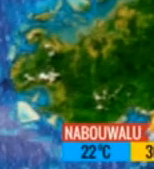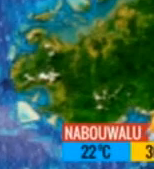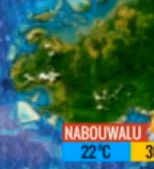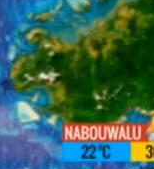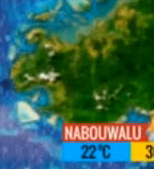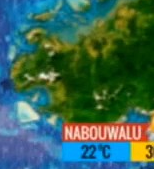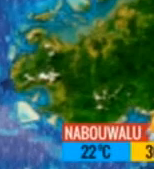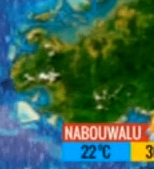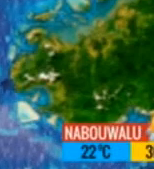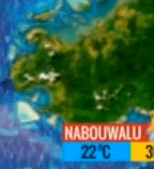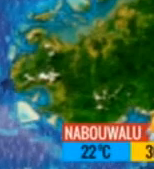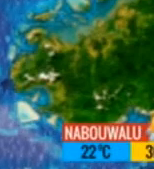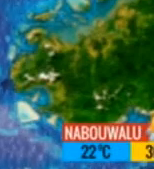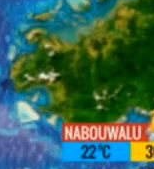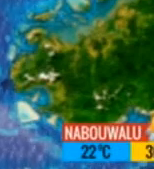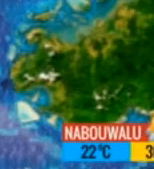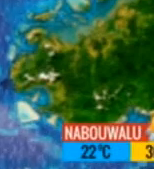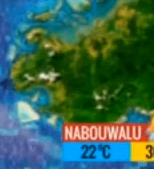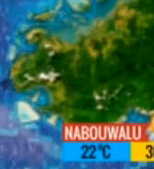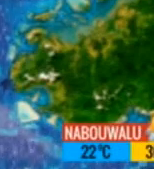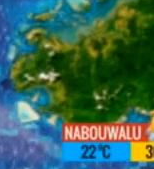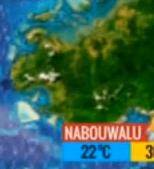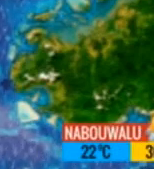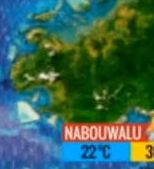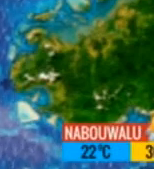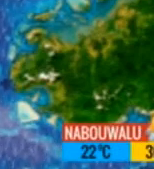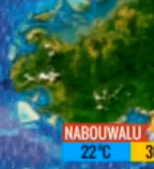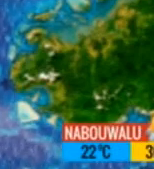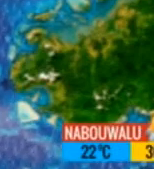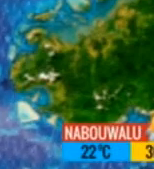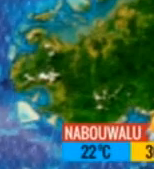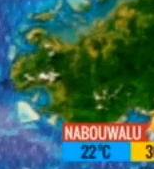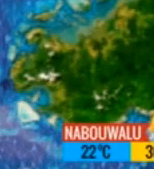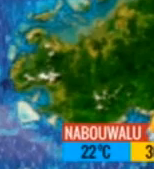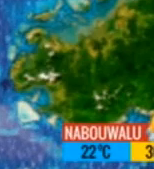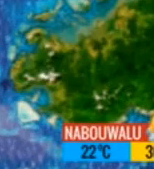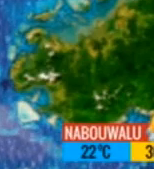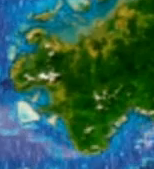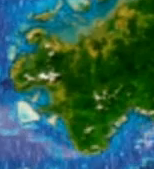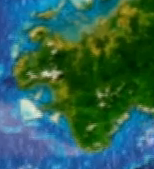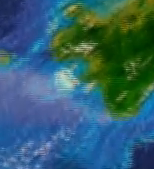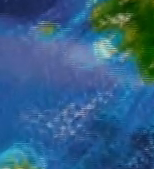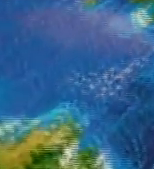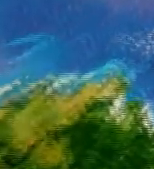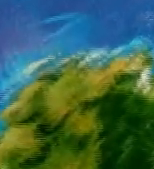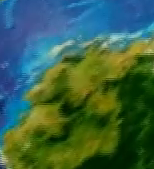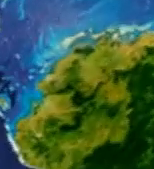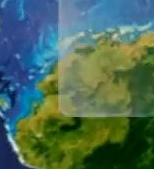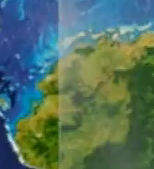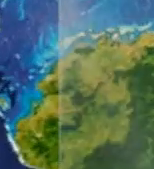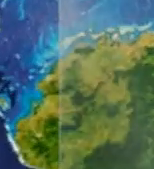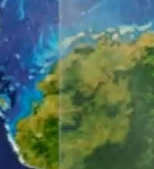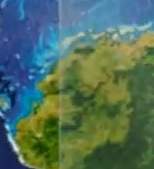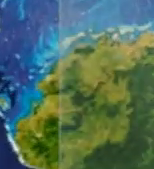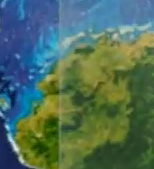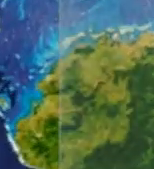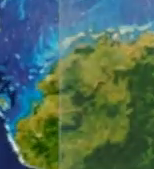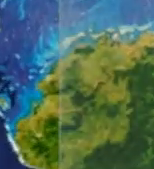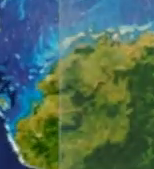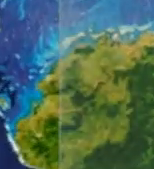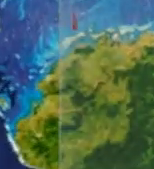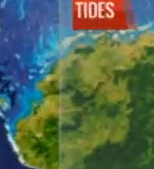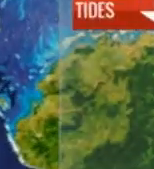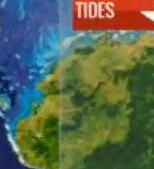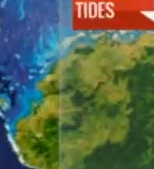ahead. And up north, more showers expected, so basically we'll be talking all showers today. At